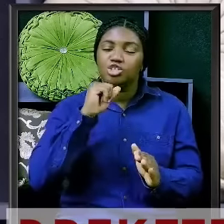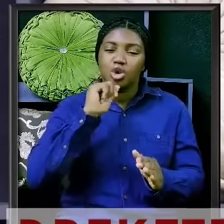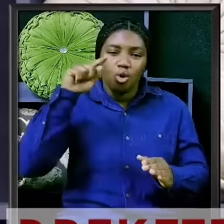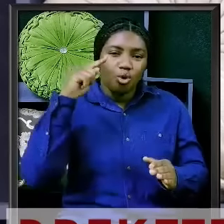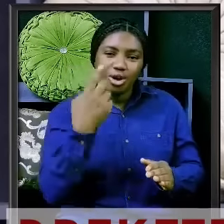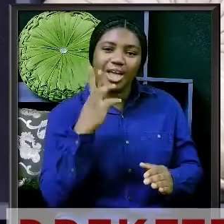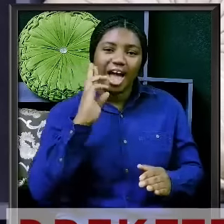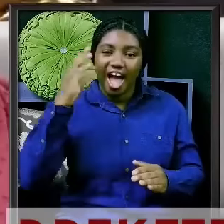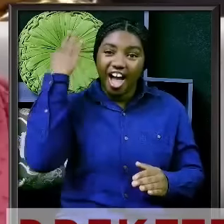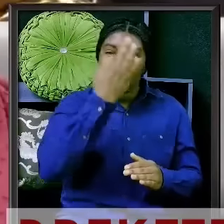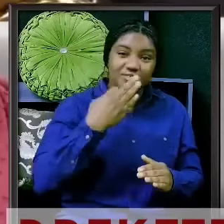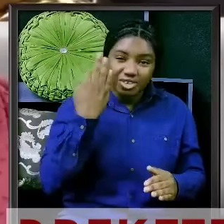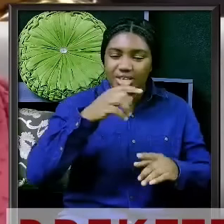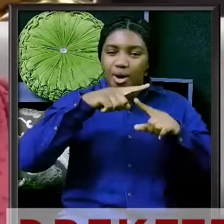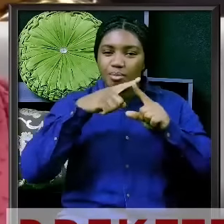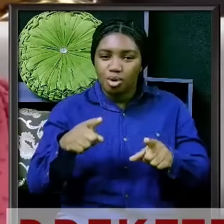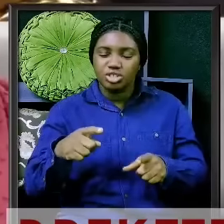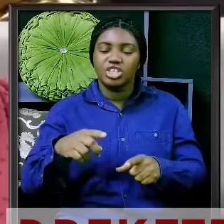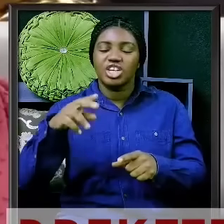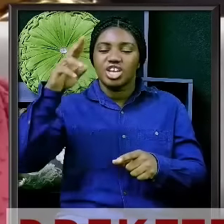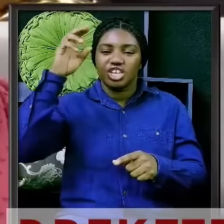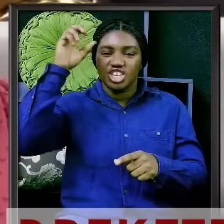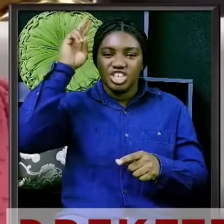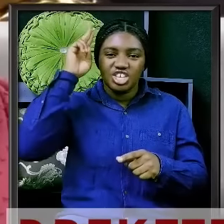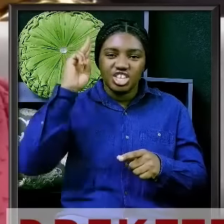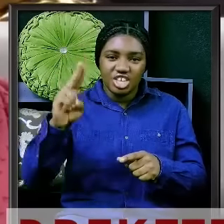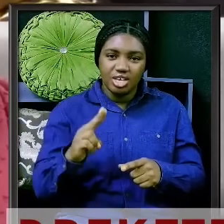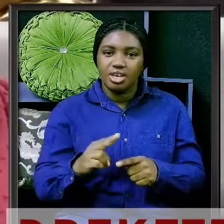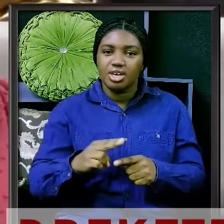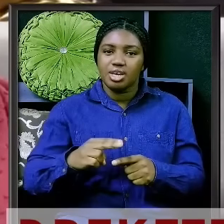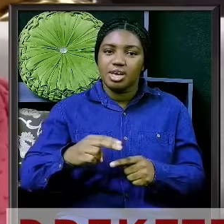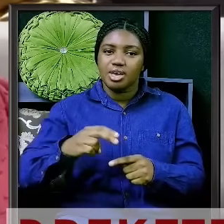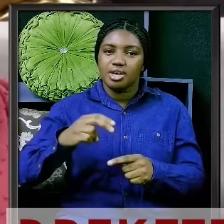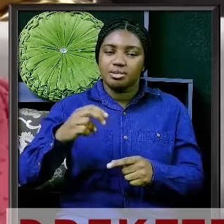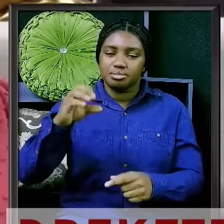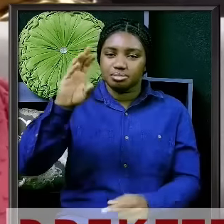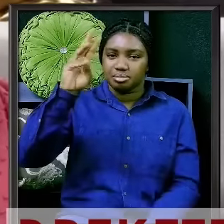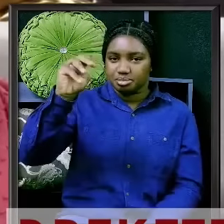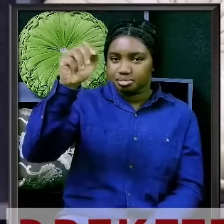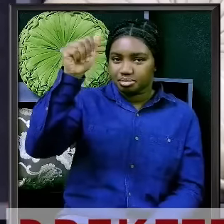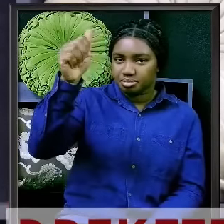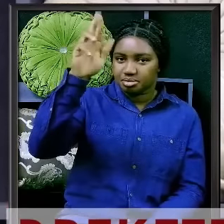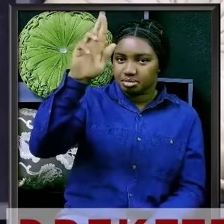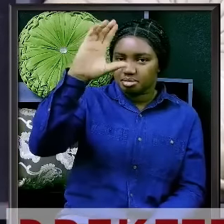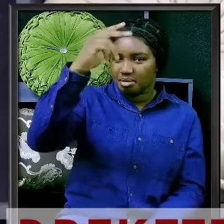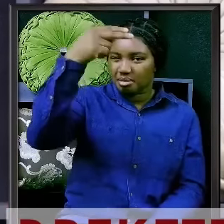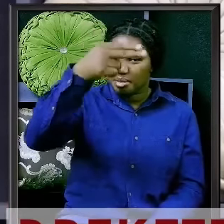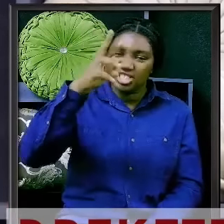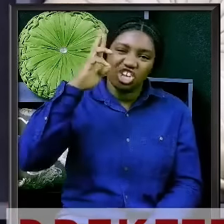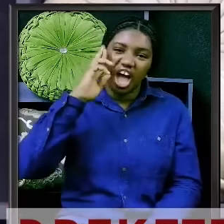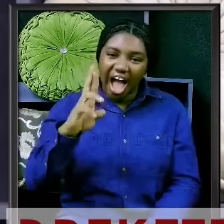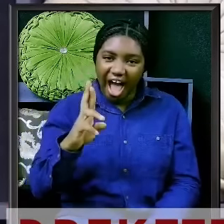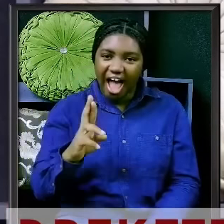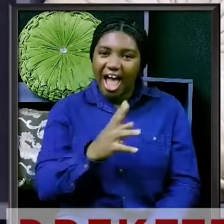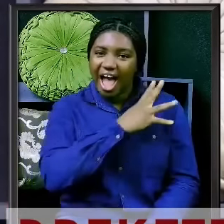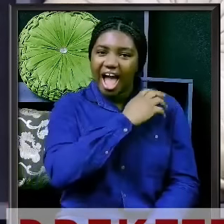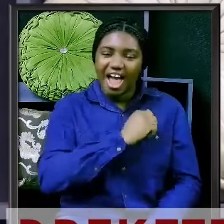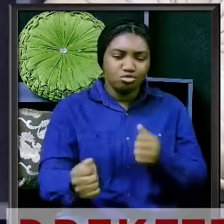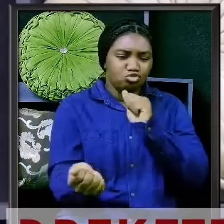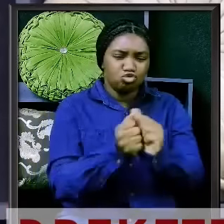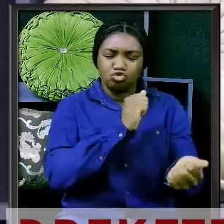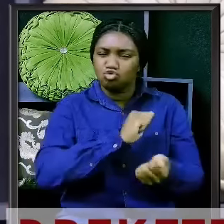face. A match him when he did 2 months pregnancy, commode the pregnancy, even scatter the tissue of the body